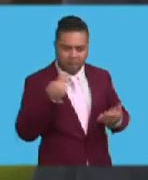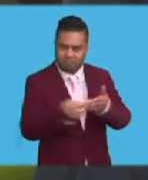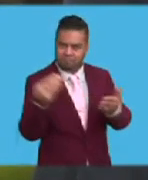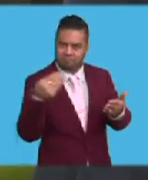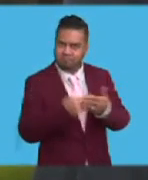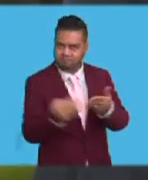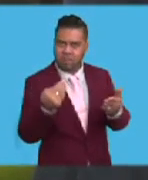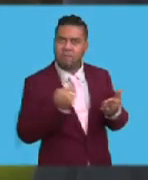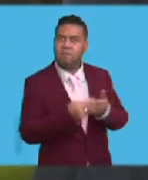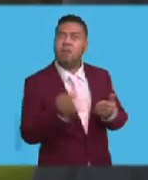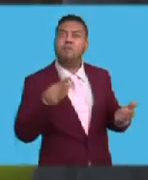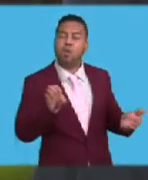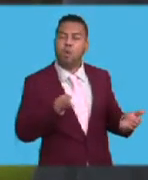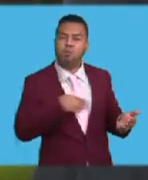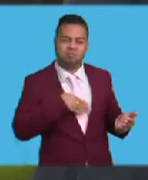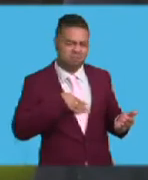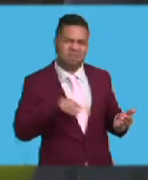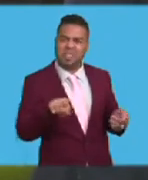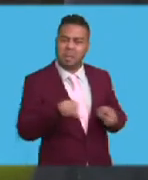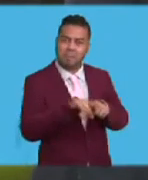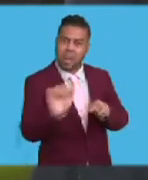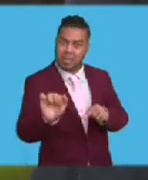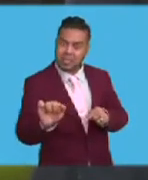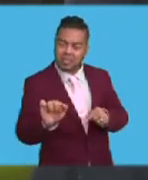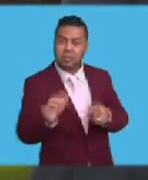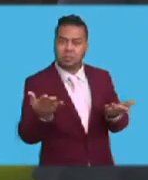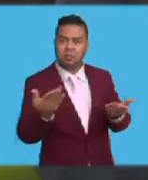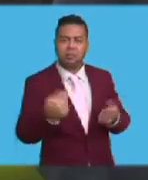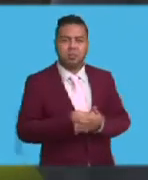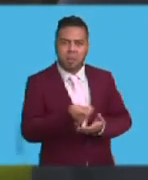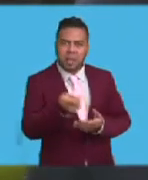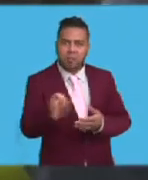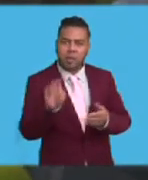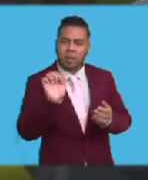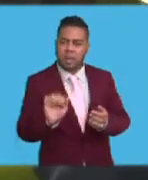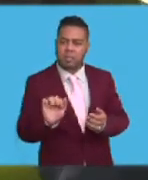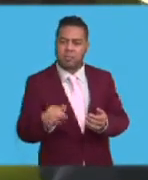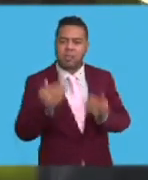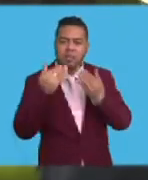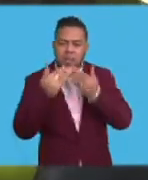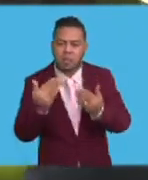cash being received for the payment of bus fares. Thank you, Ms. Speaker. Thank you.